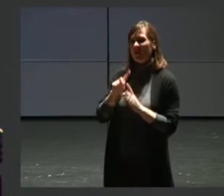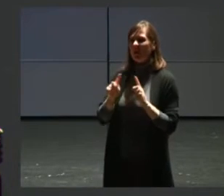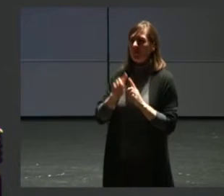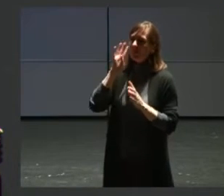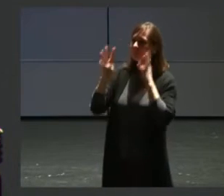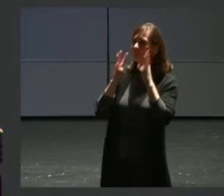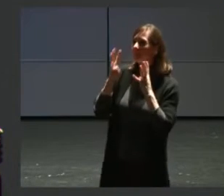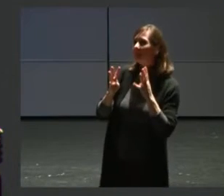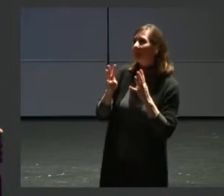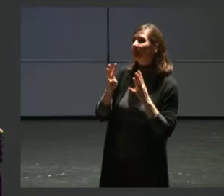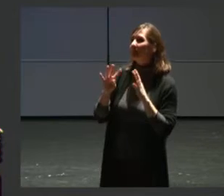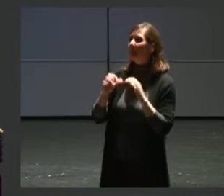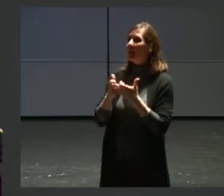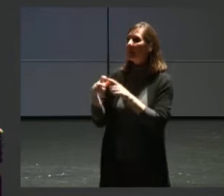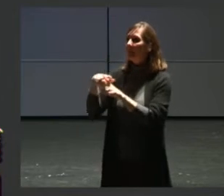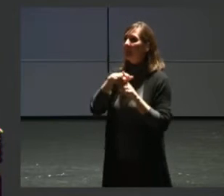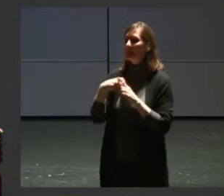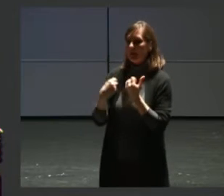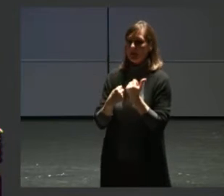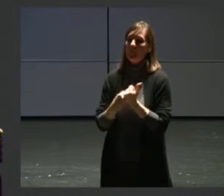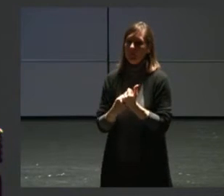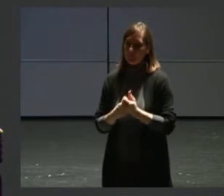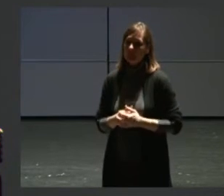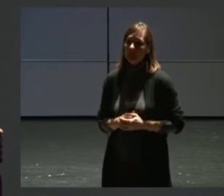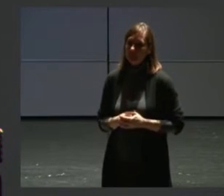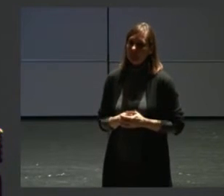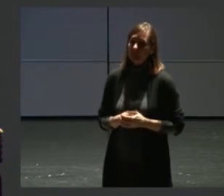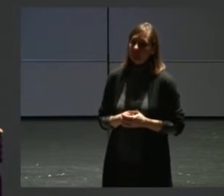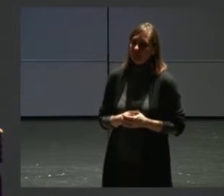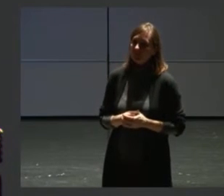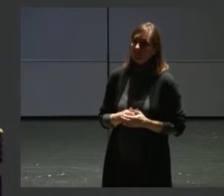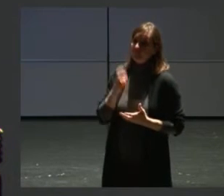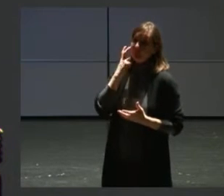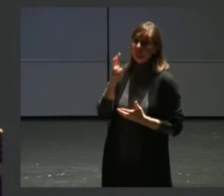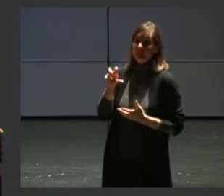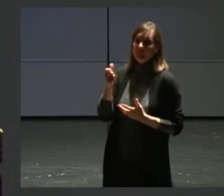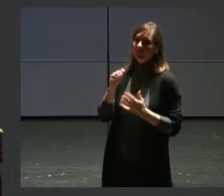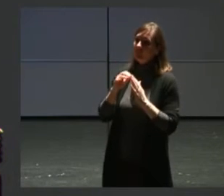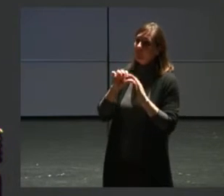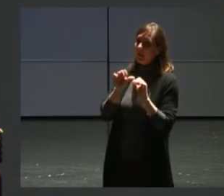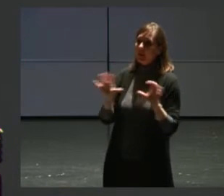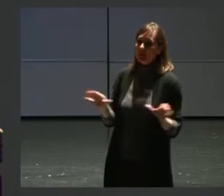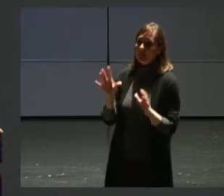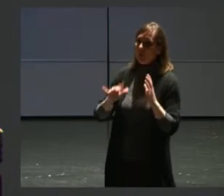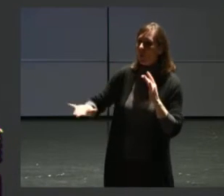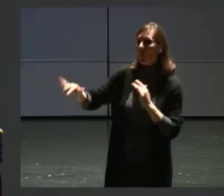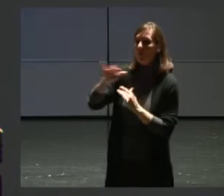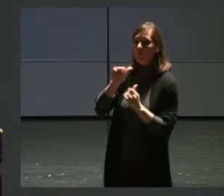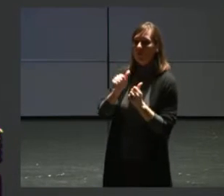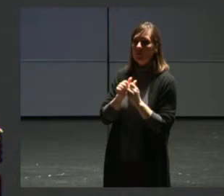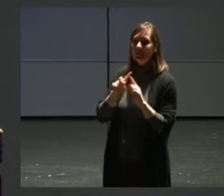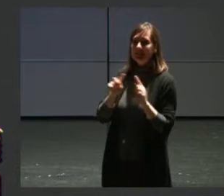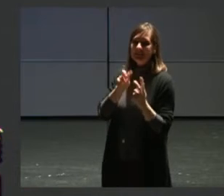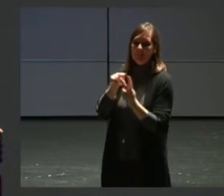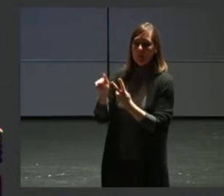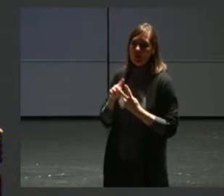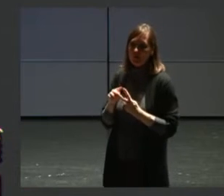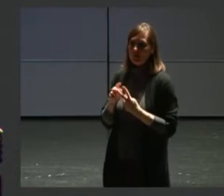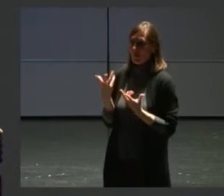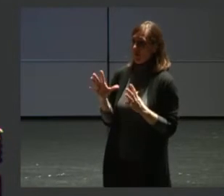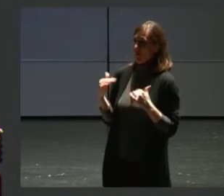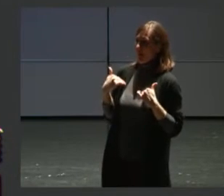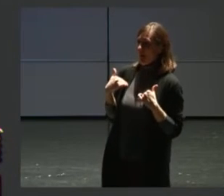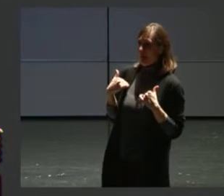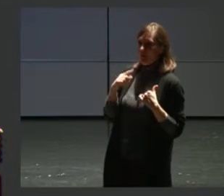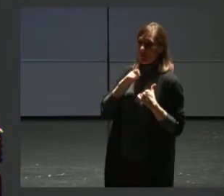which we're going to have support. And we see that all of the time in different activities and partnerships that we are particularly blessed by to be in this community,